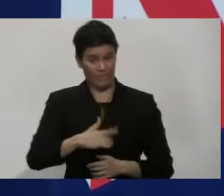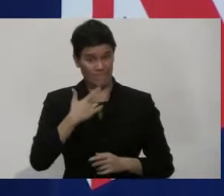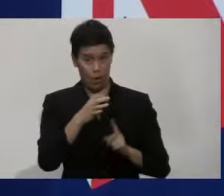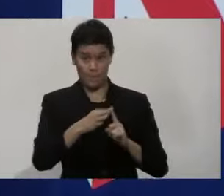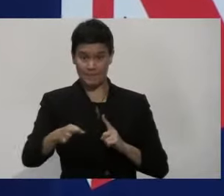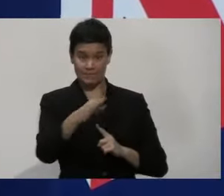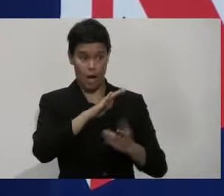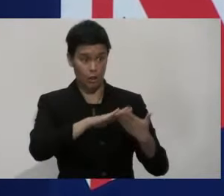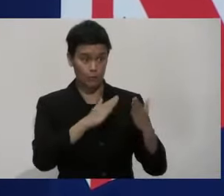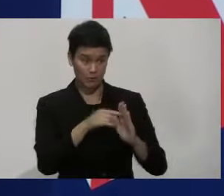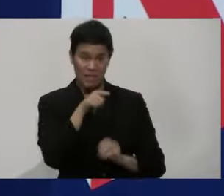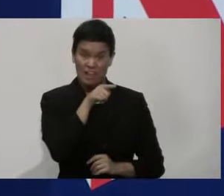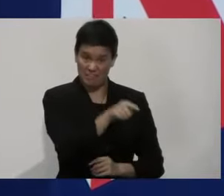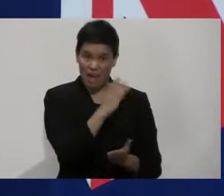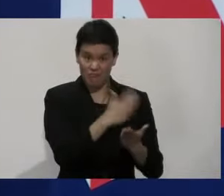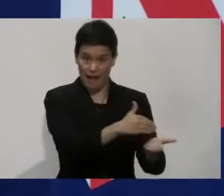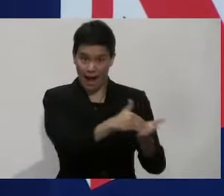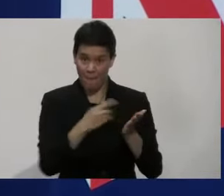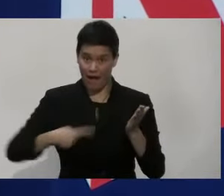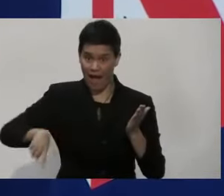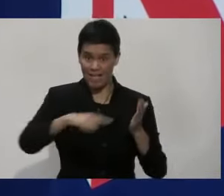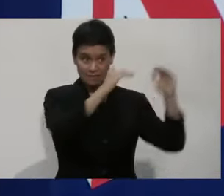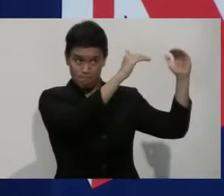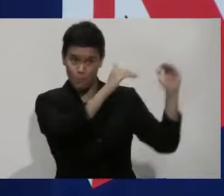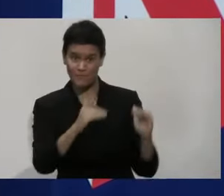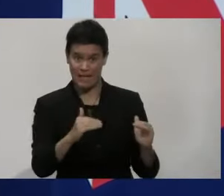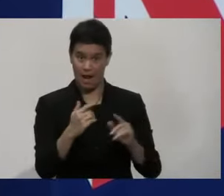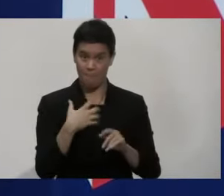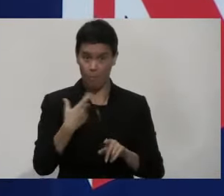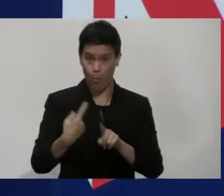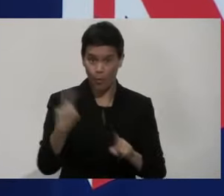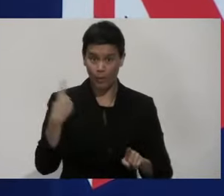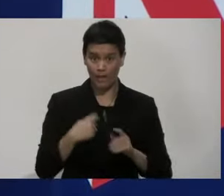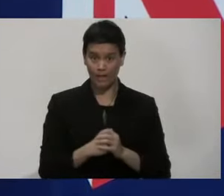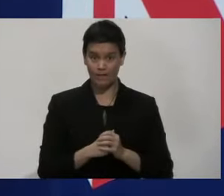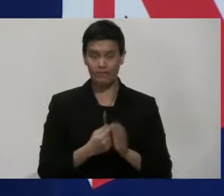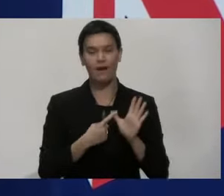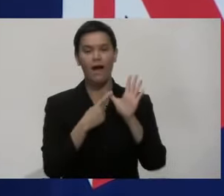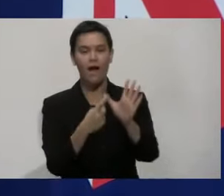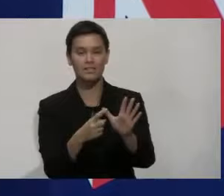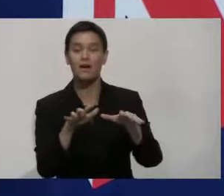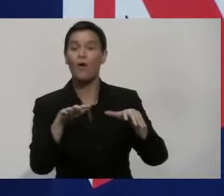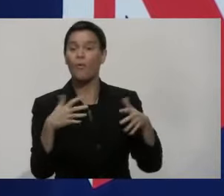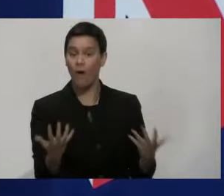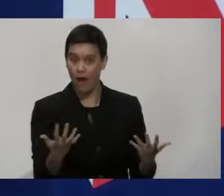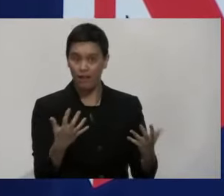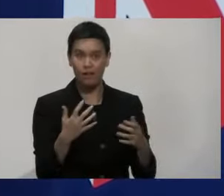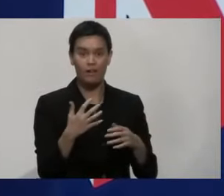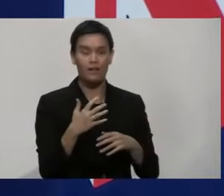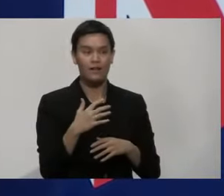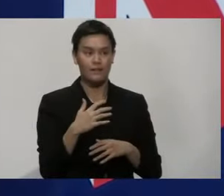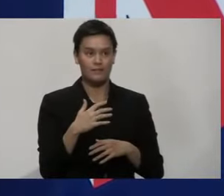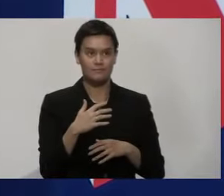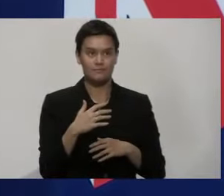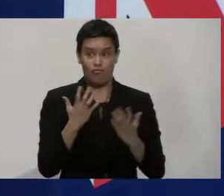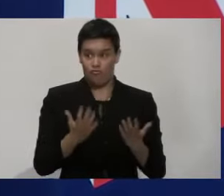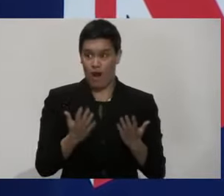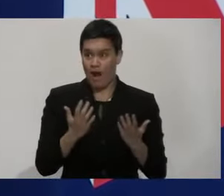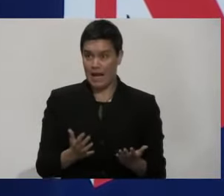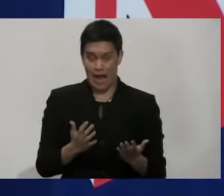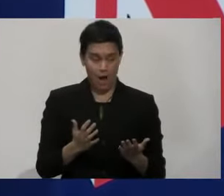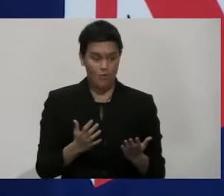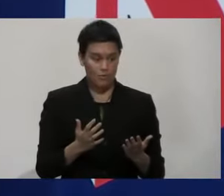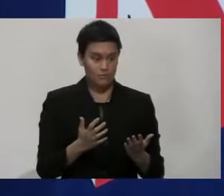How instrumental has that been? We would not be in the position we are of having a cluster,